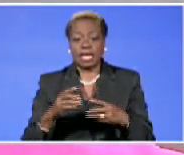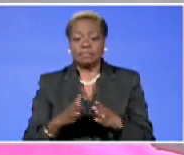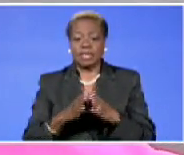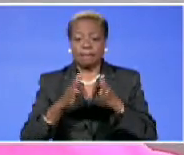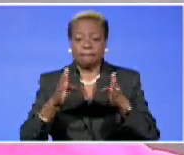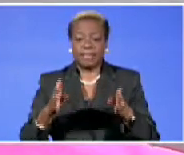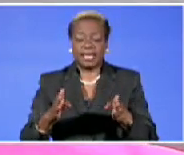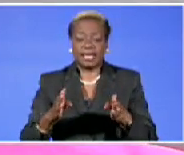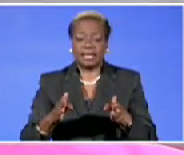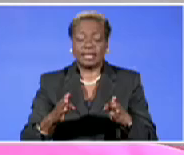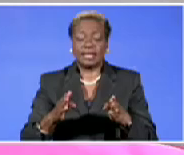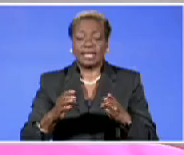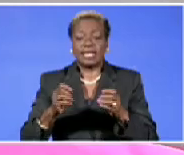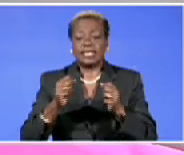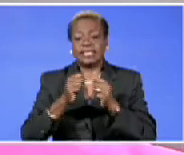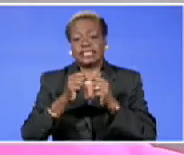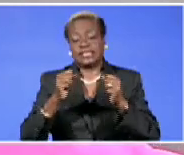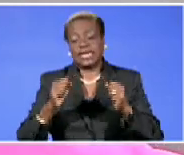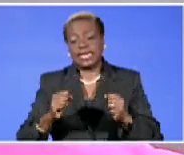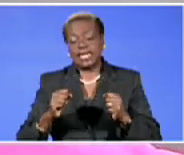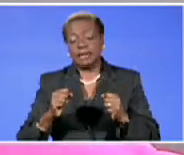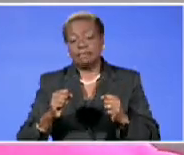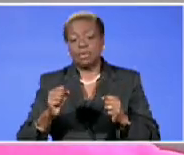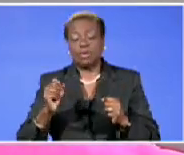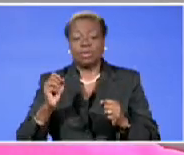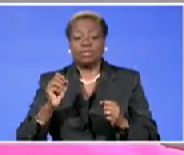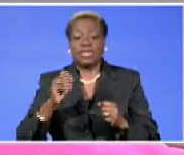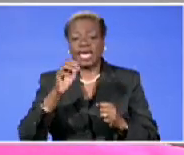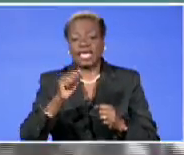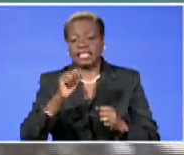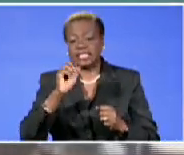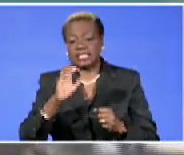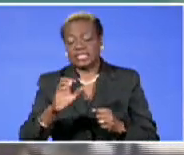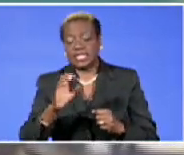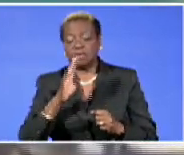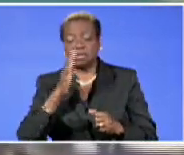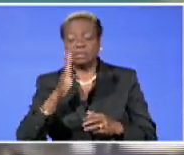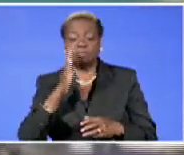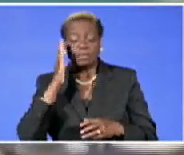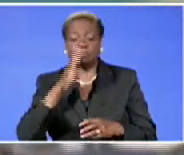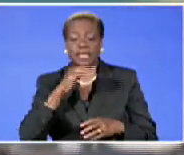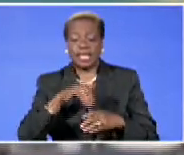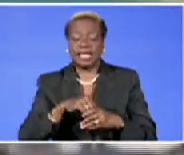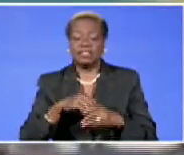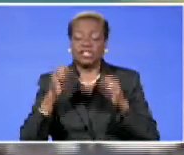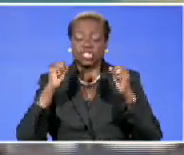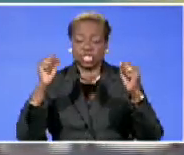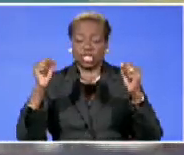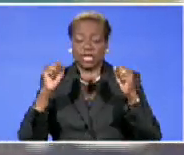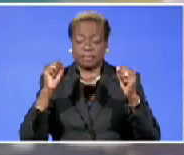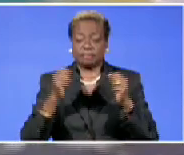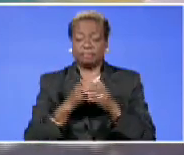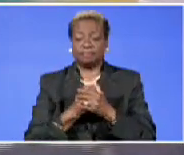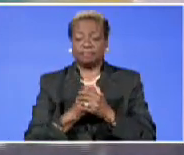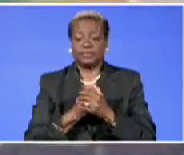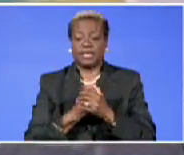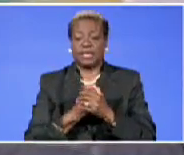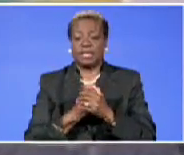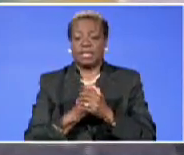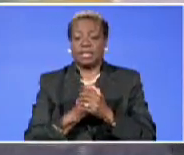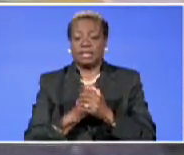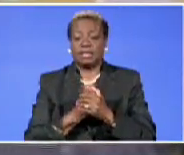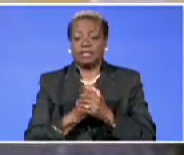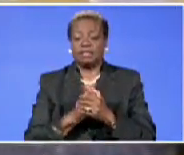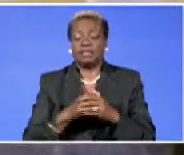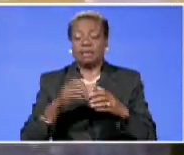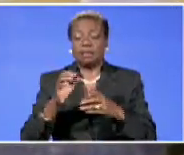like Kendall Isaacs will allow them to have more fans in their AC, more people want to be in there. Preparation for the upcoming America's Cup has yet to start because the